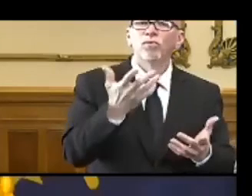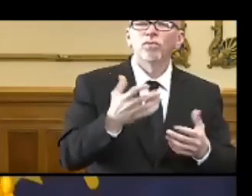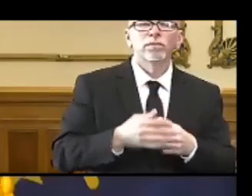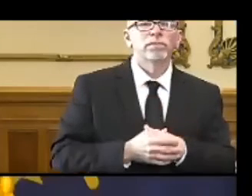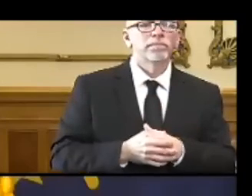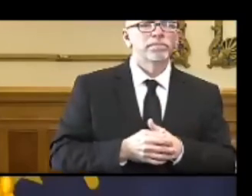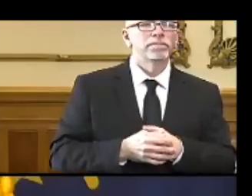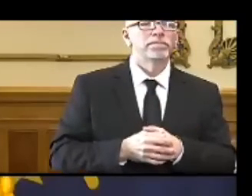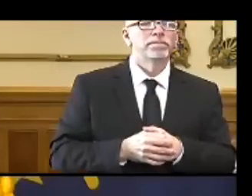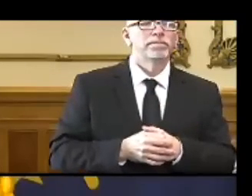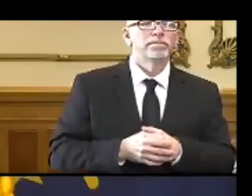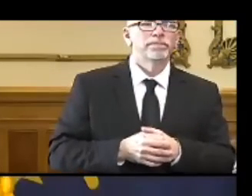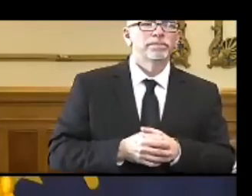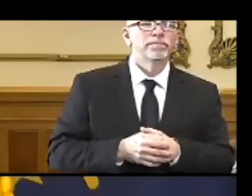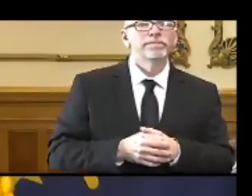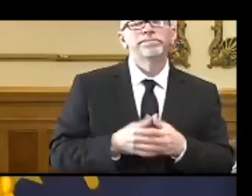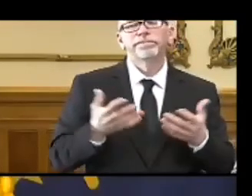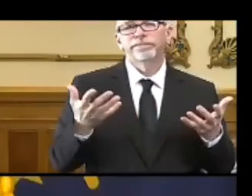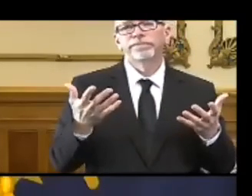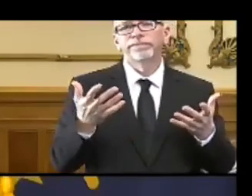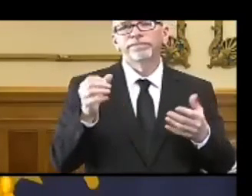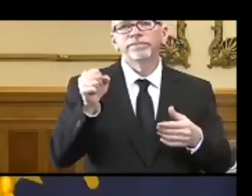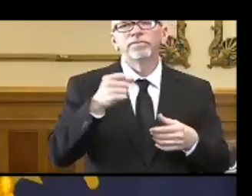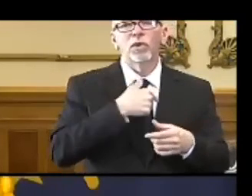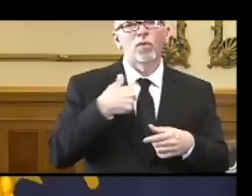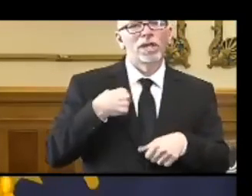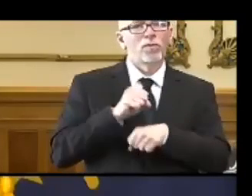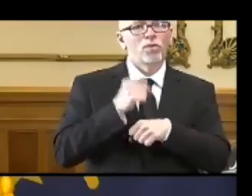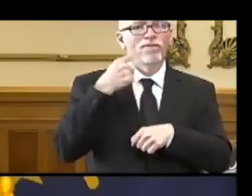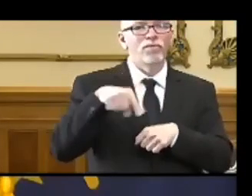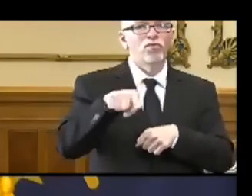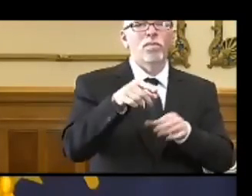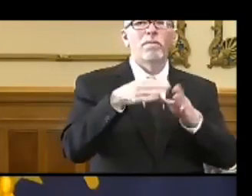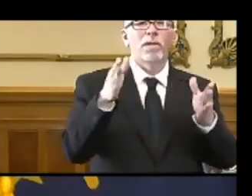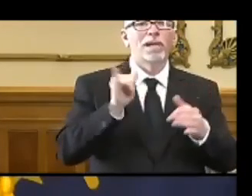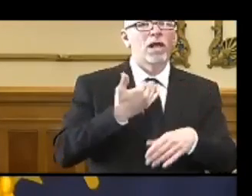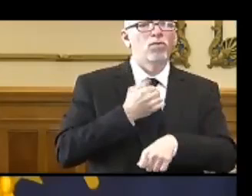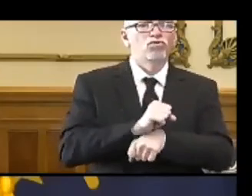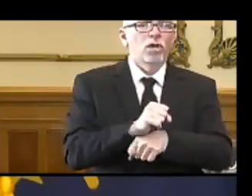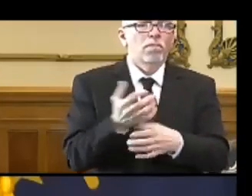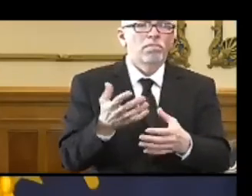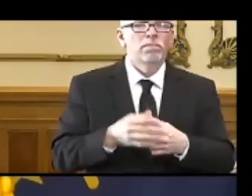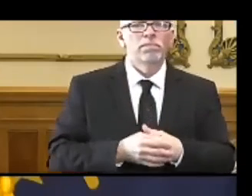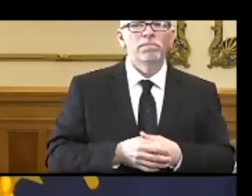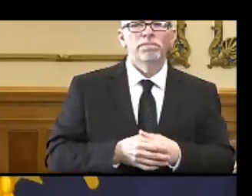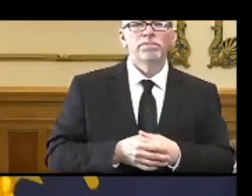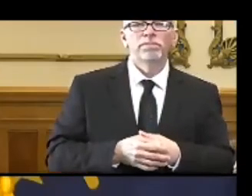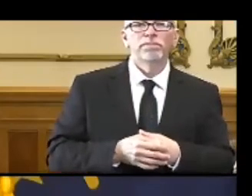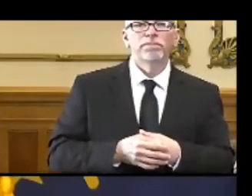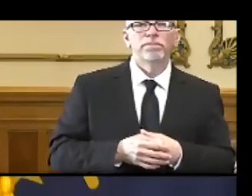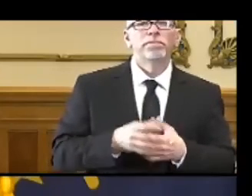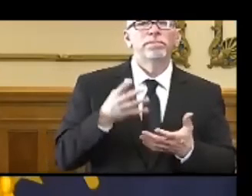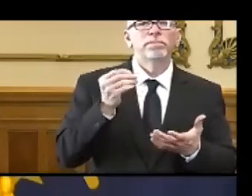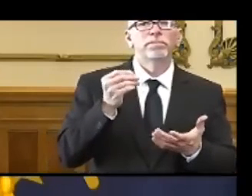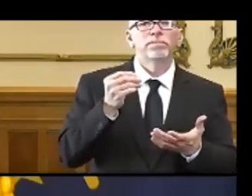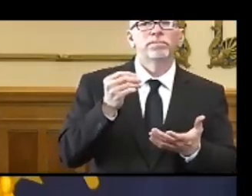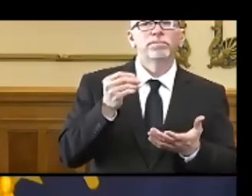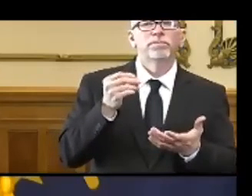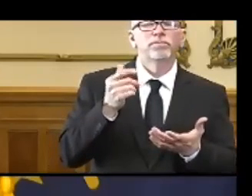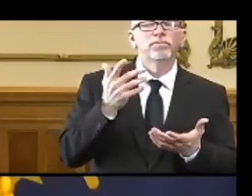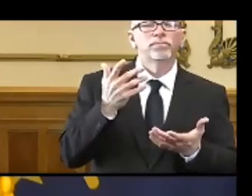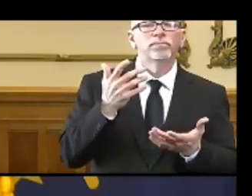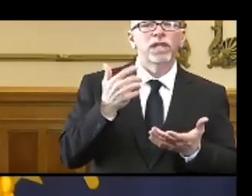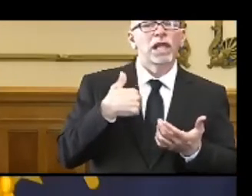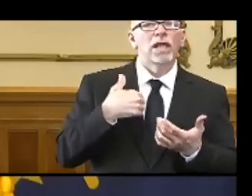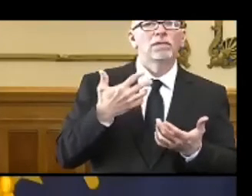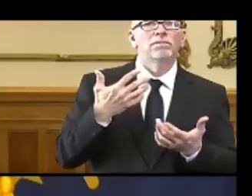Yeah, well, I mean, we work for you, the public. This is our job. And it's one that